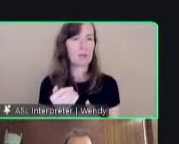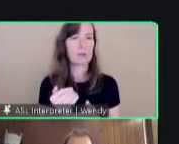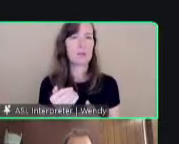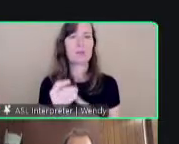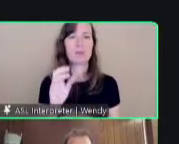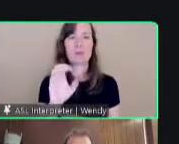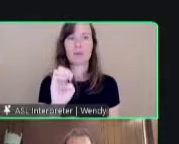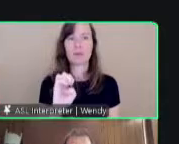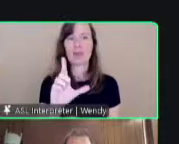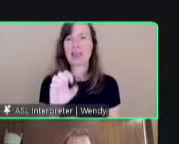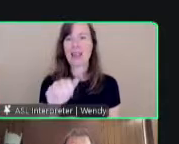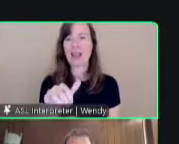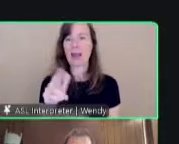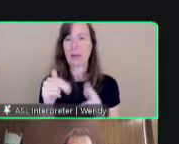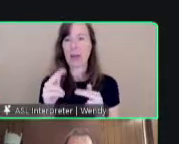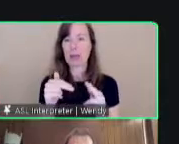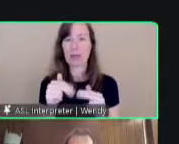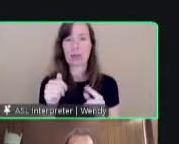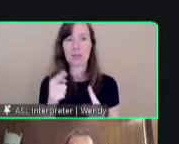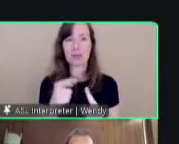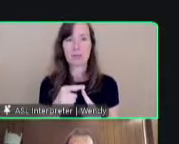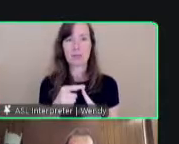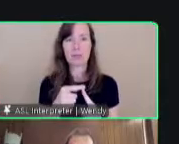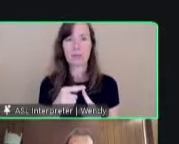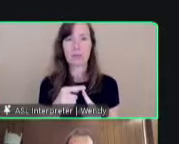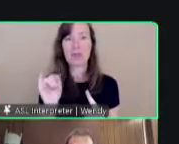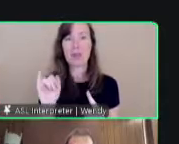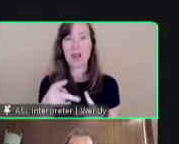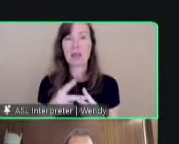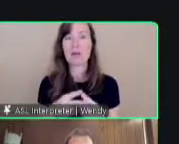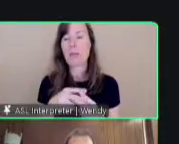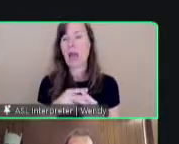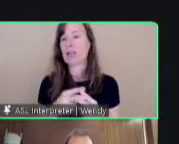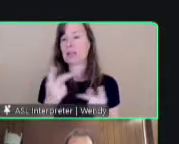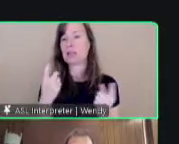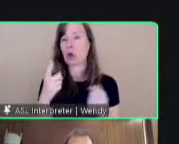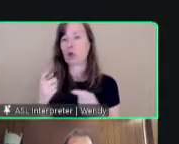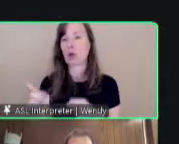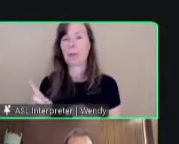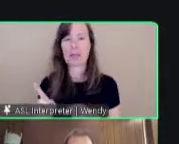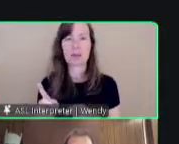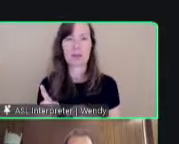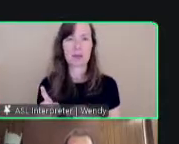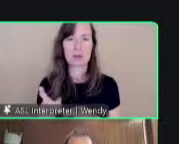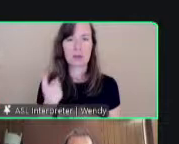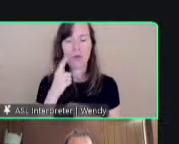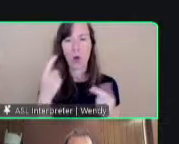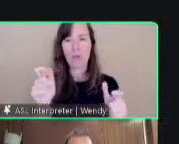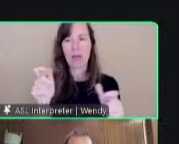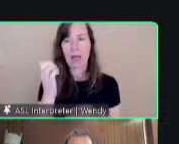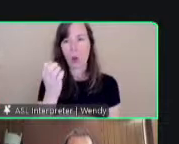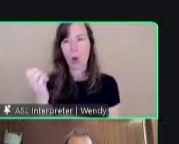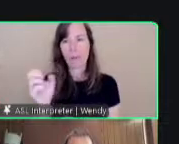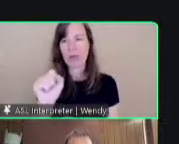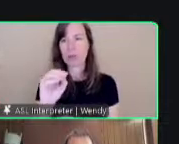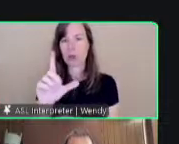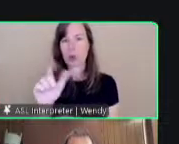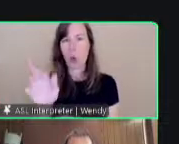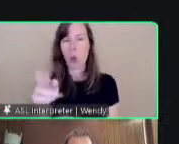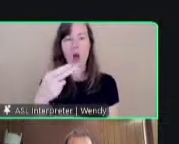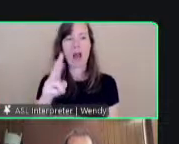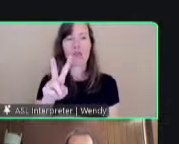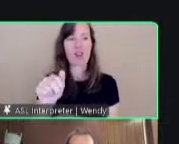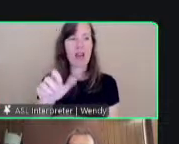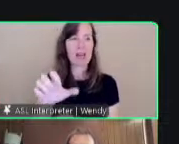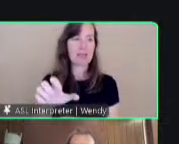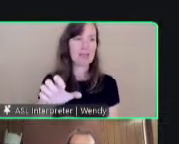the Ely building, and that is maintenance agreements for the large equipment. So like solar and HVAC and some others. I think